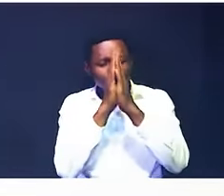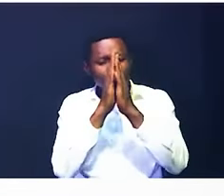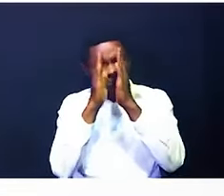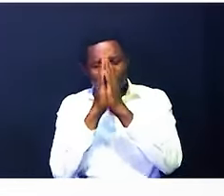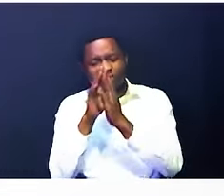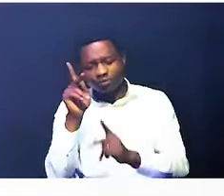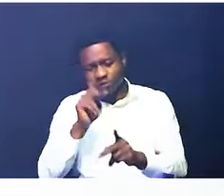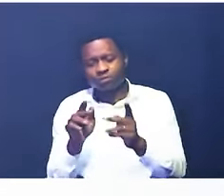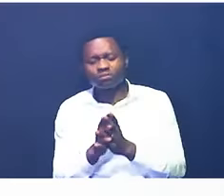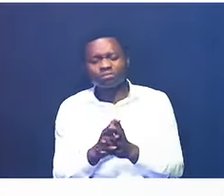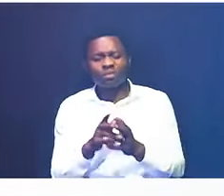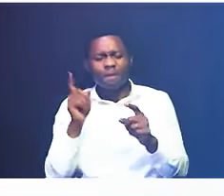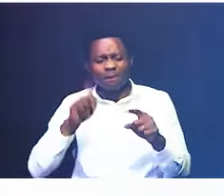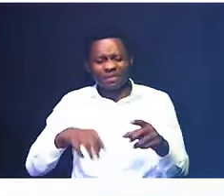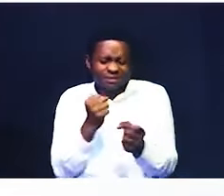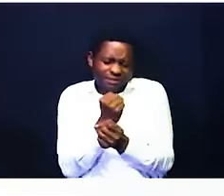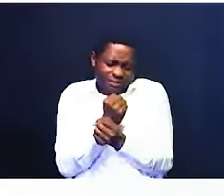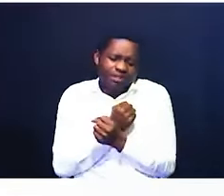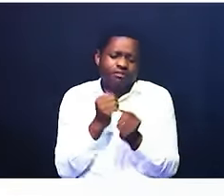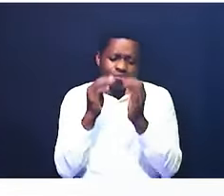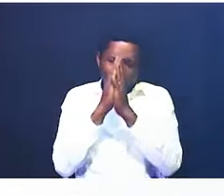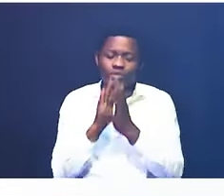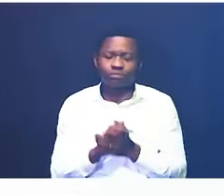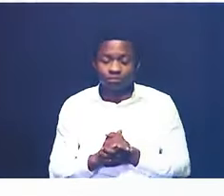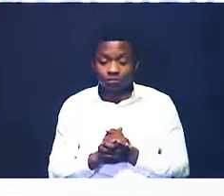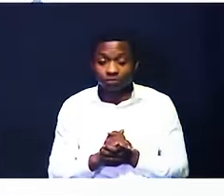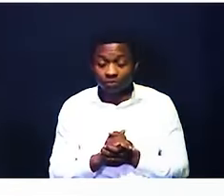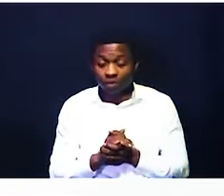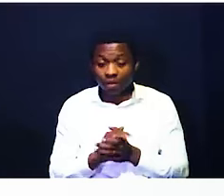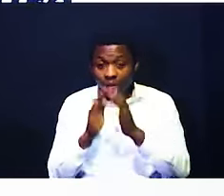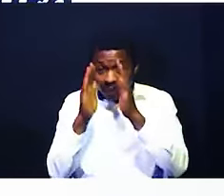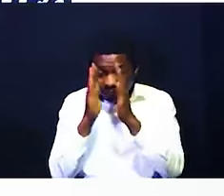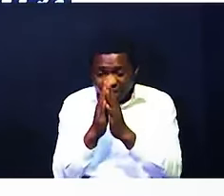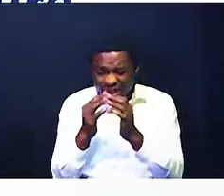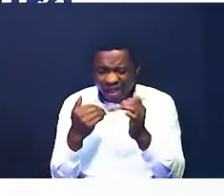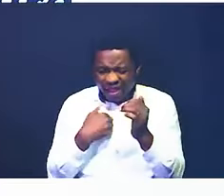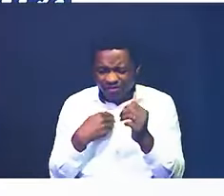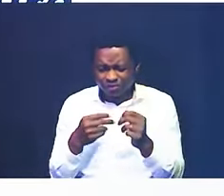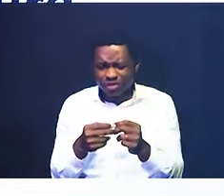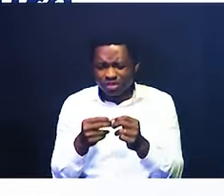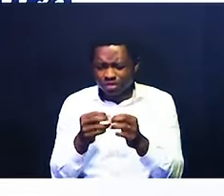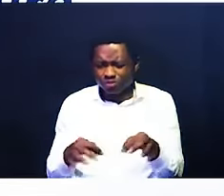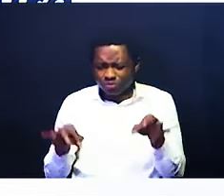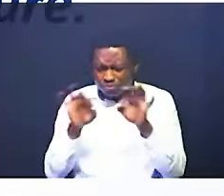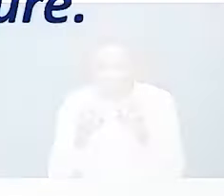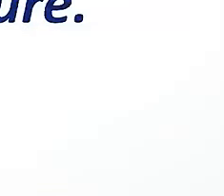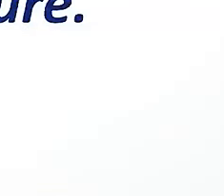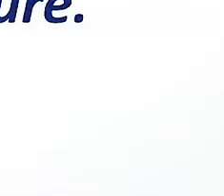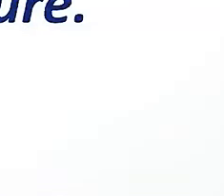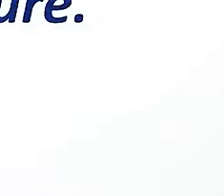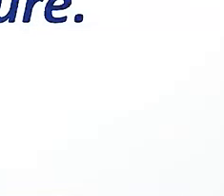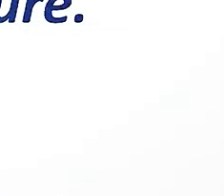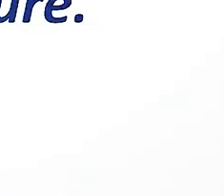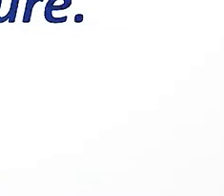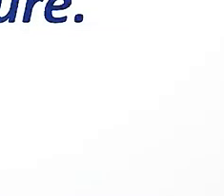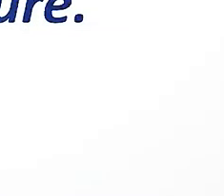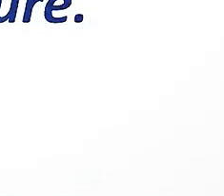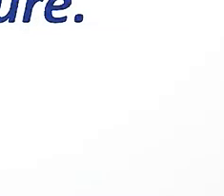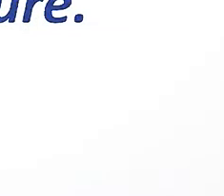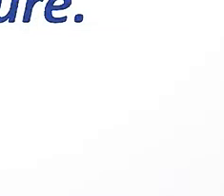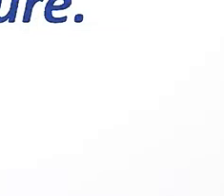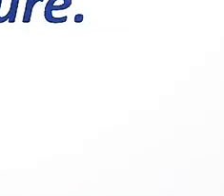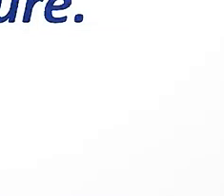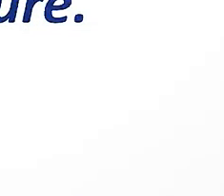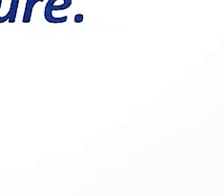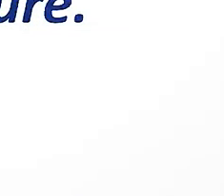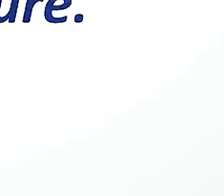people. So you nipa or don't pie bo. See, the value of prayer none can measure. So pen pie bo when you to me yano a bura june nentiasi. I trust in